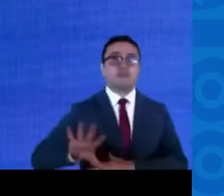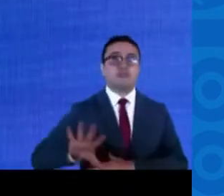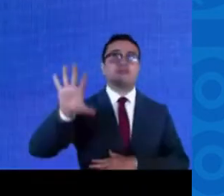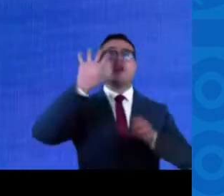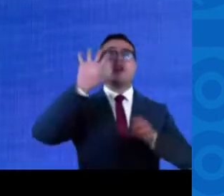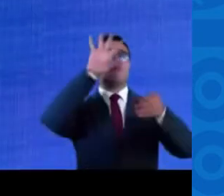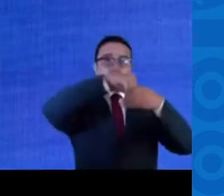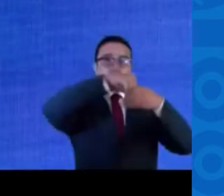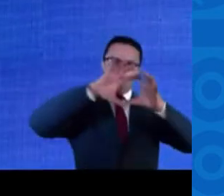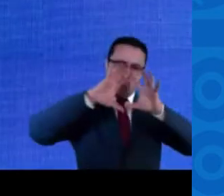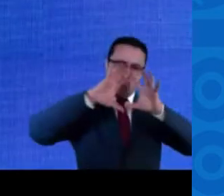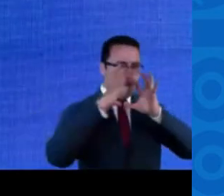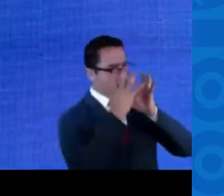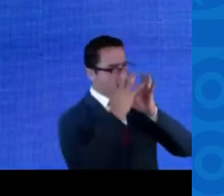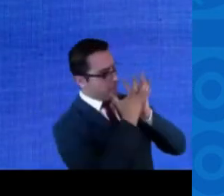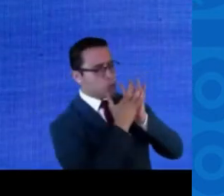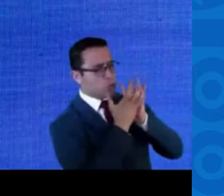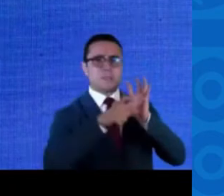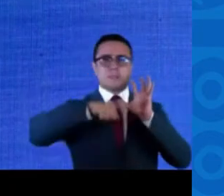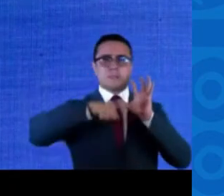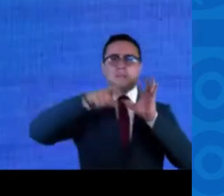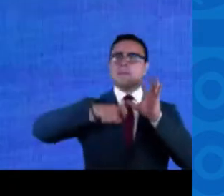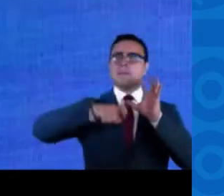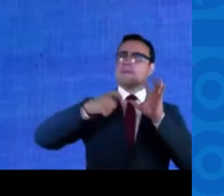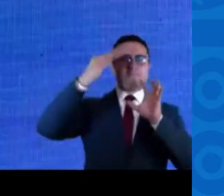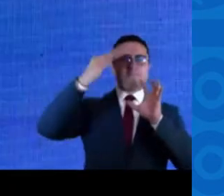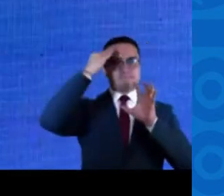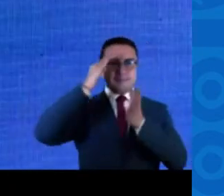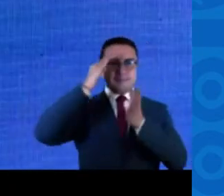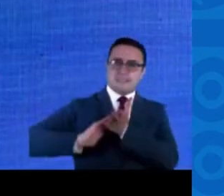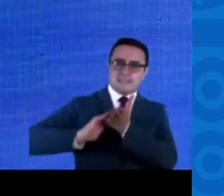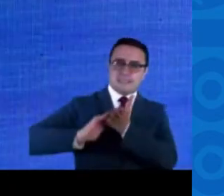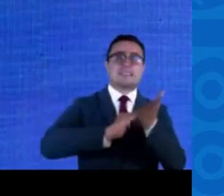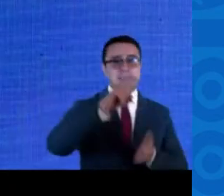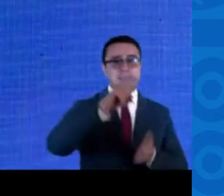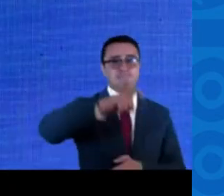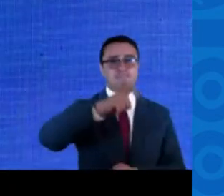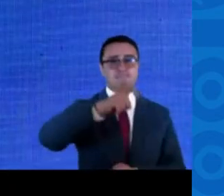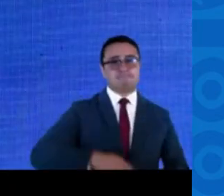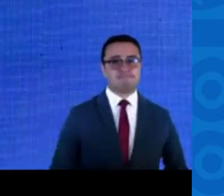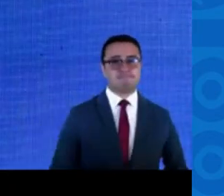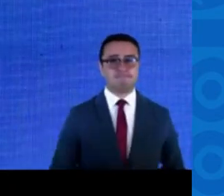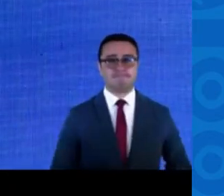of a country that is a part of a planet that needs us.